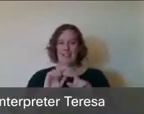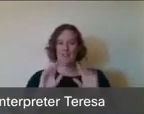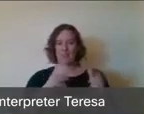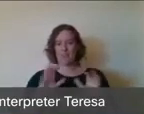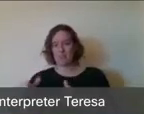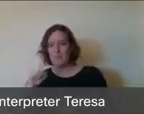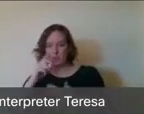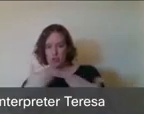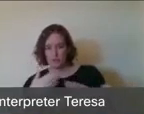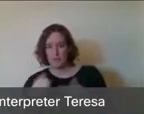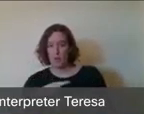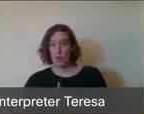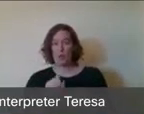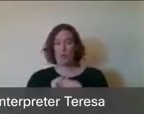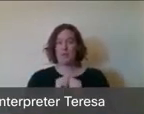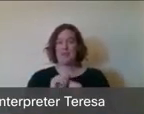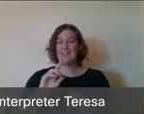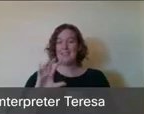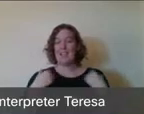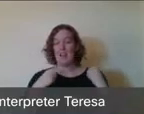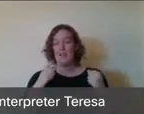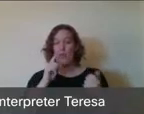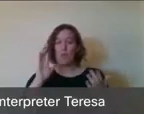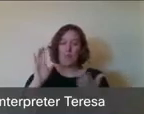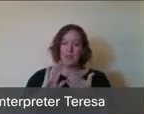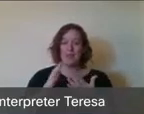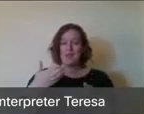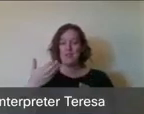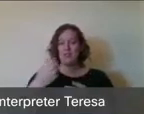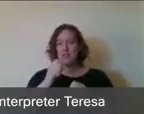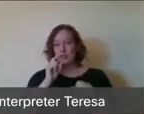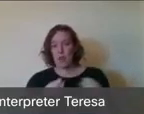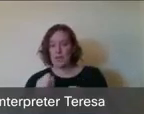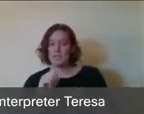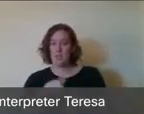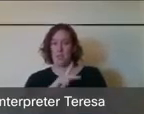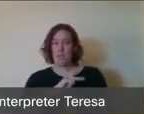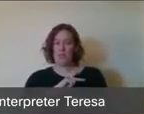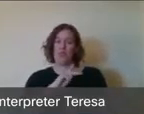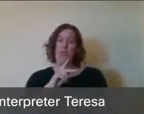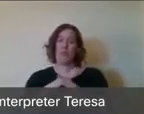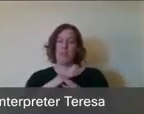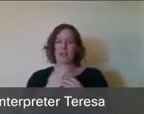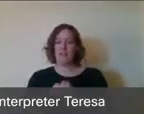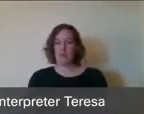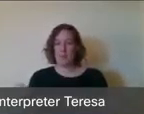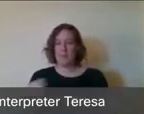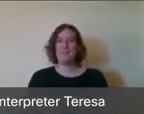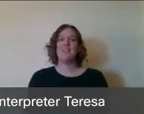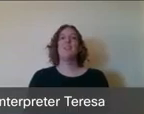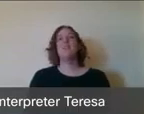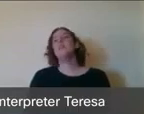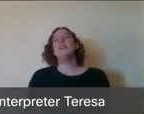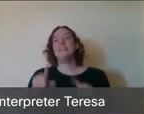also worked with DC Health on mitigation strategies, personal protective equipment, testing efforts, and